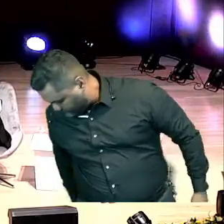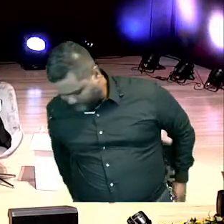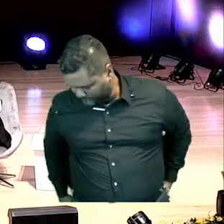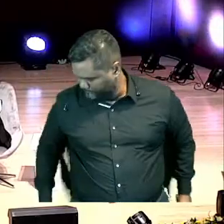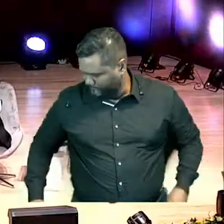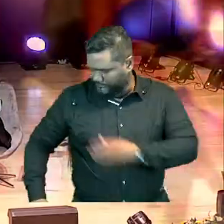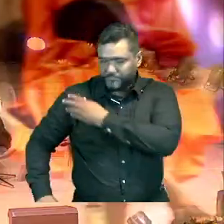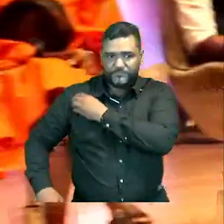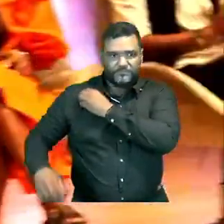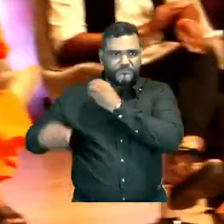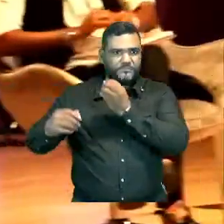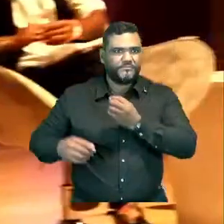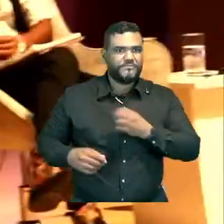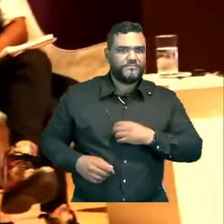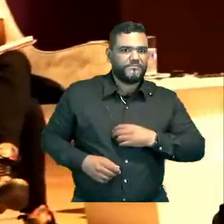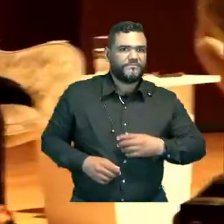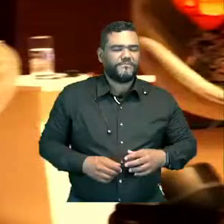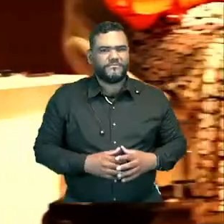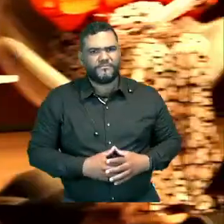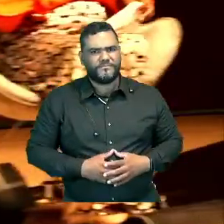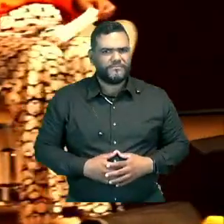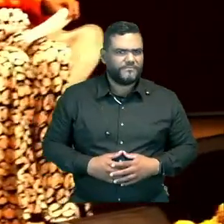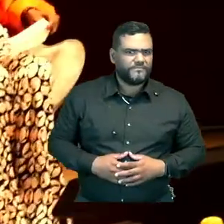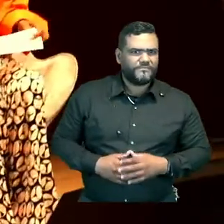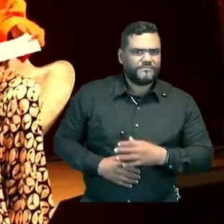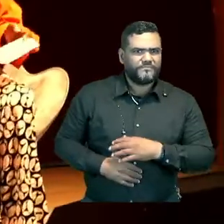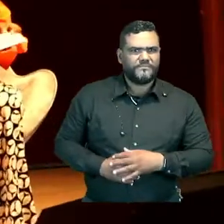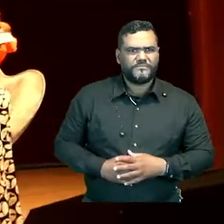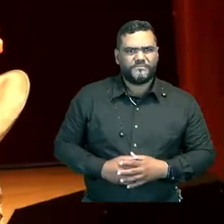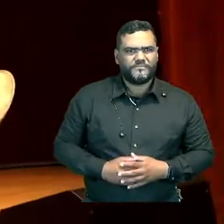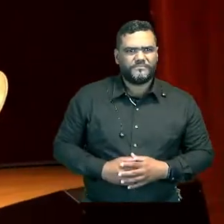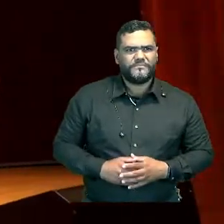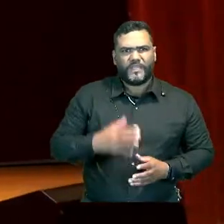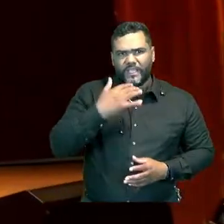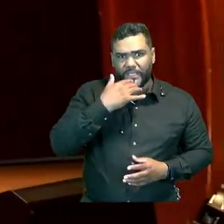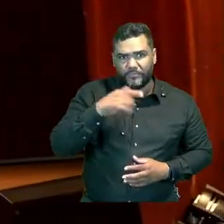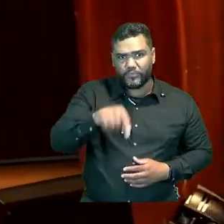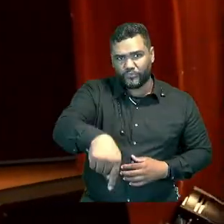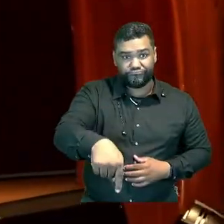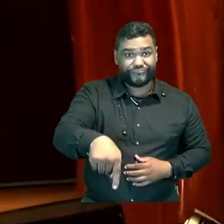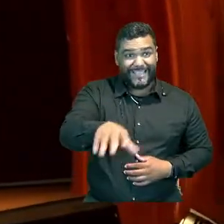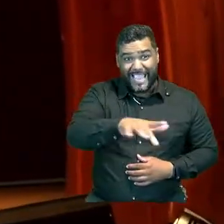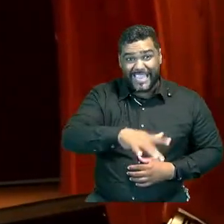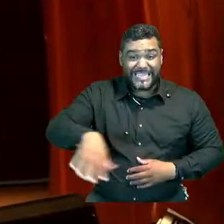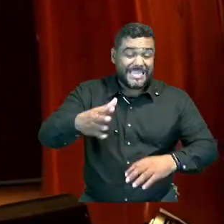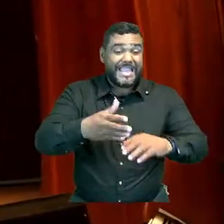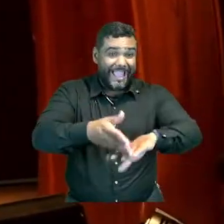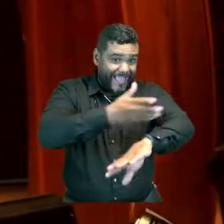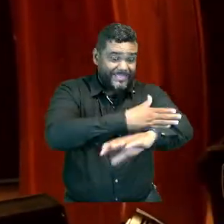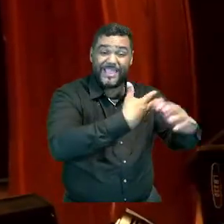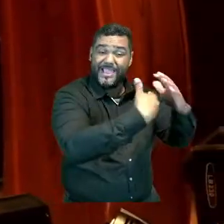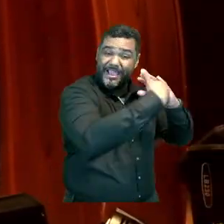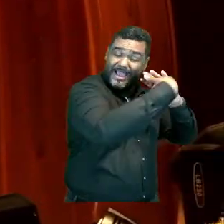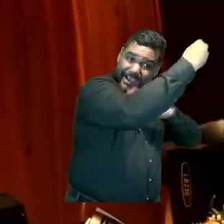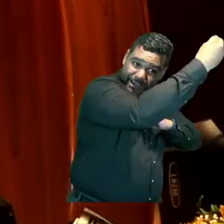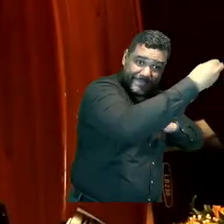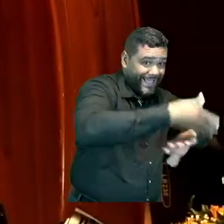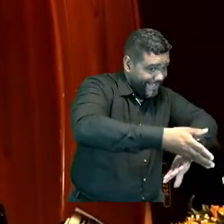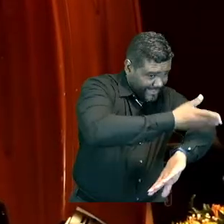You'll get me in trouble, but I would not be Consuelo Concharboleda if I left this event without saying